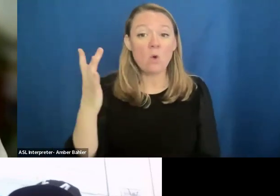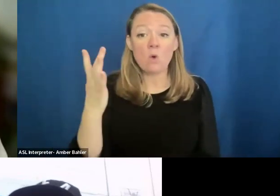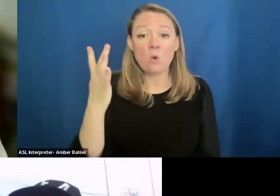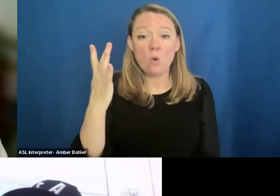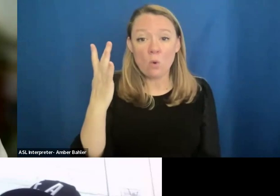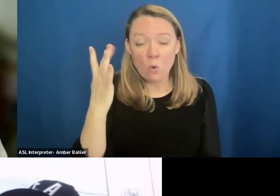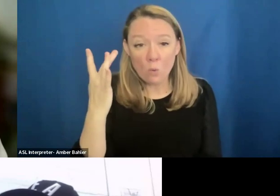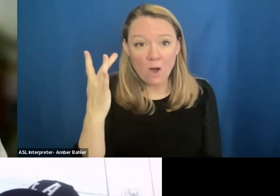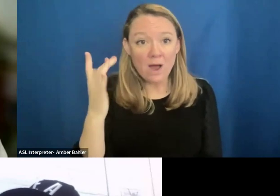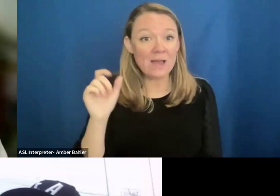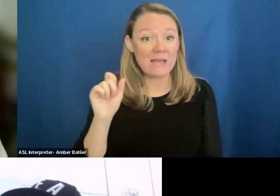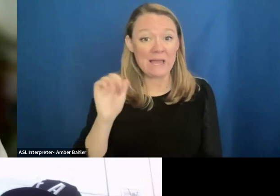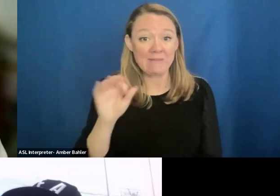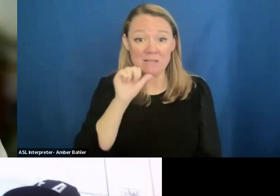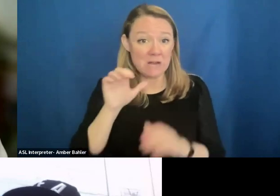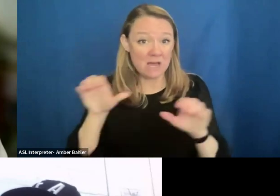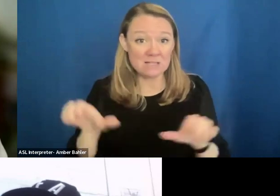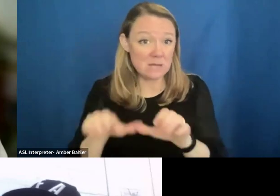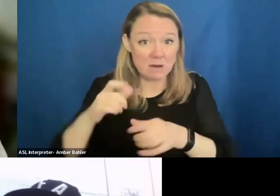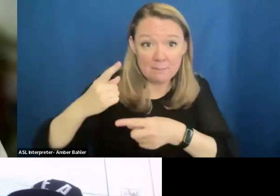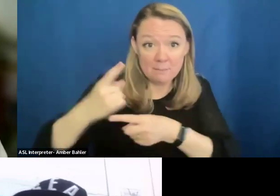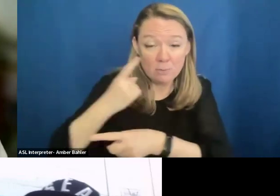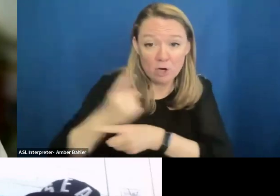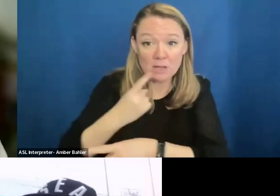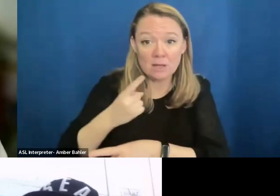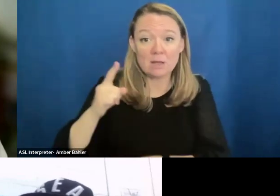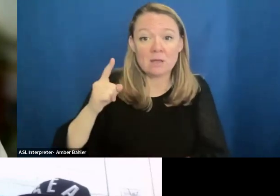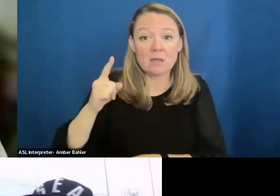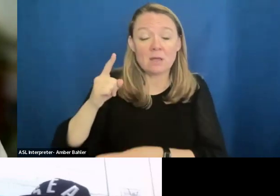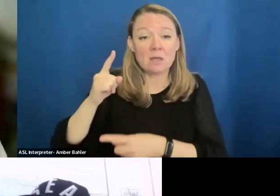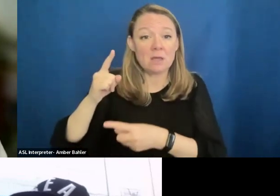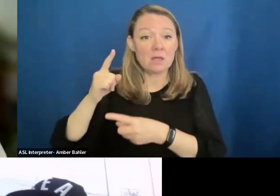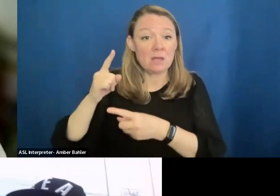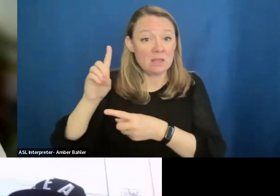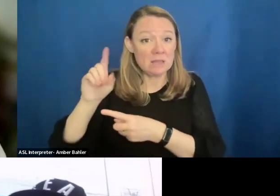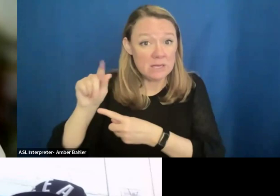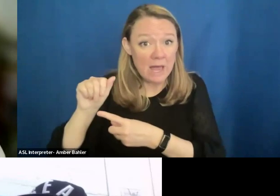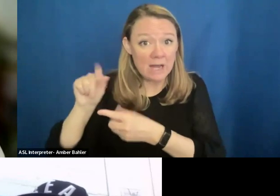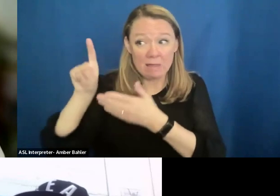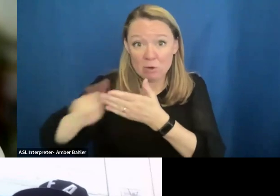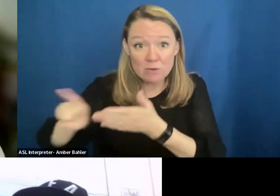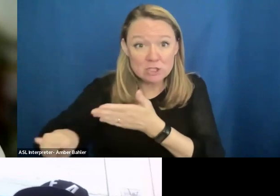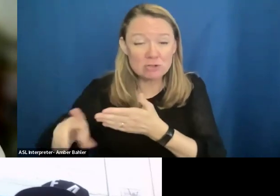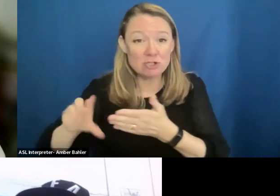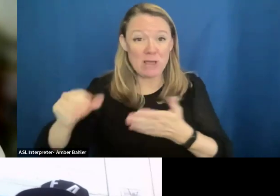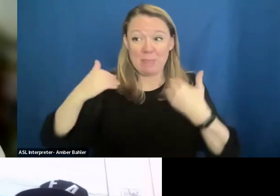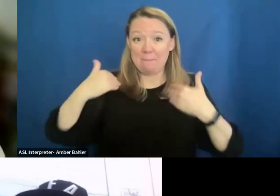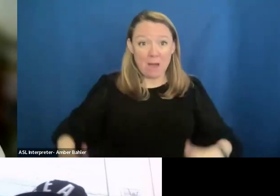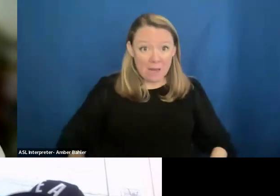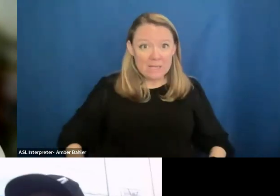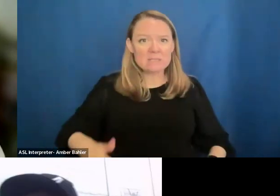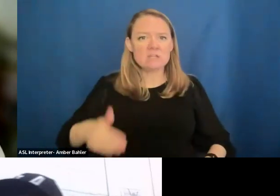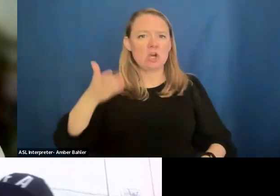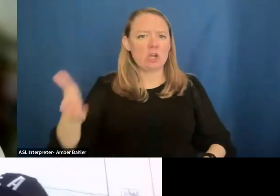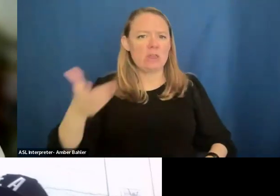being monetized and data is being monetized. And so I just kind of like, we got to be on the lookout for people